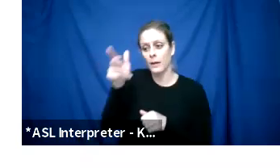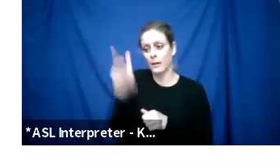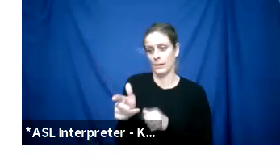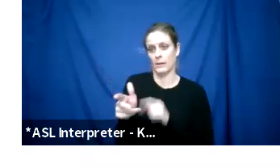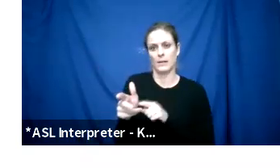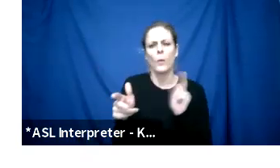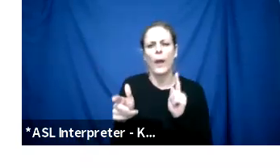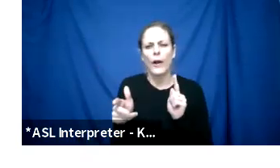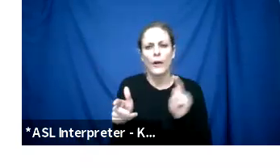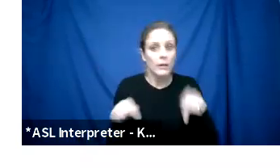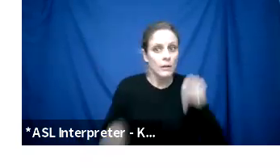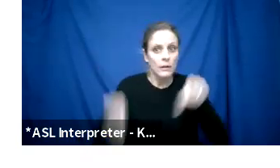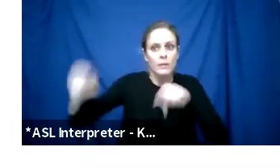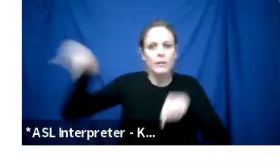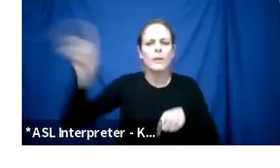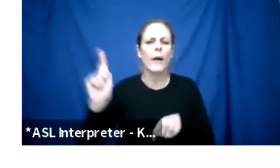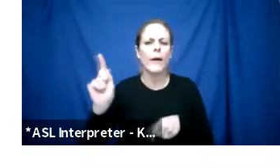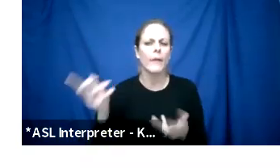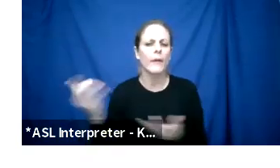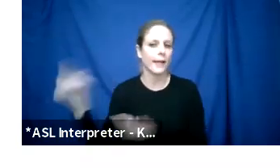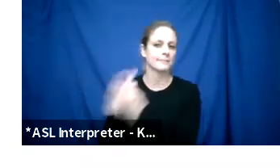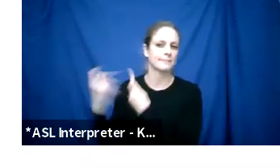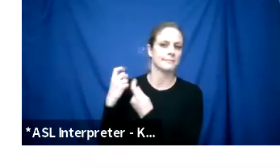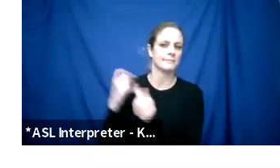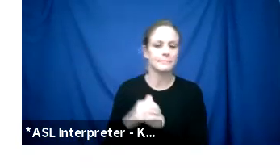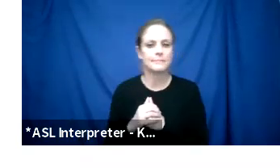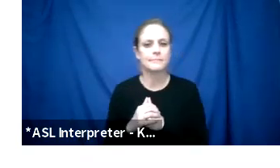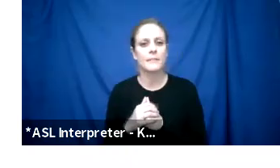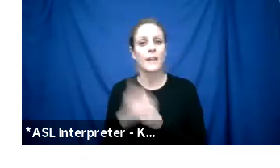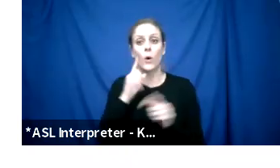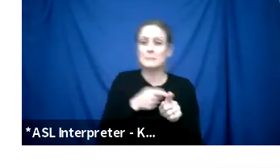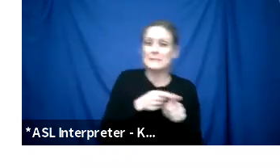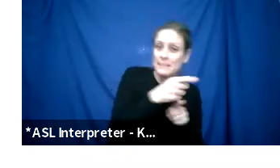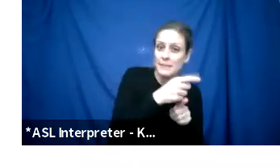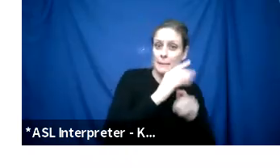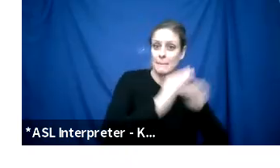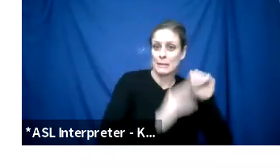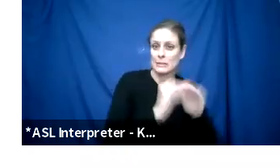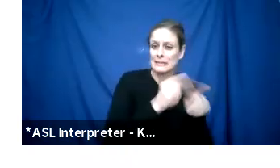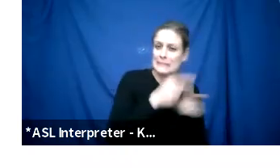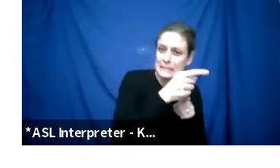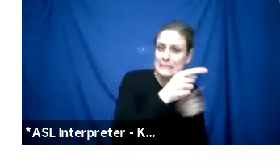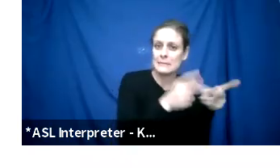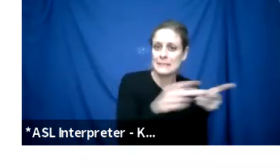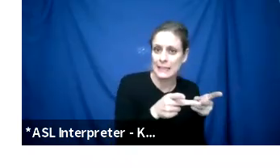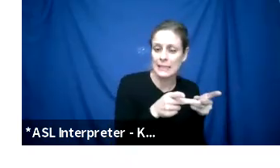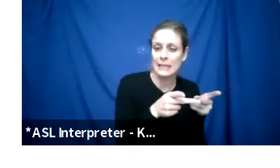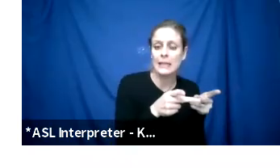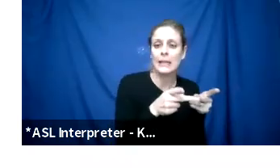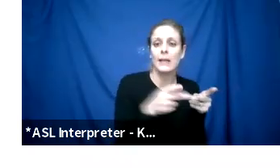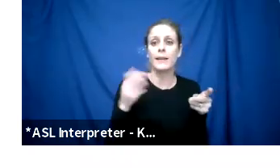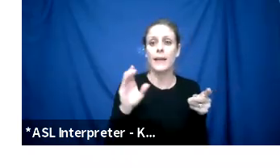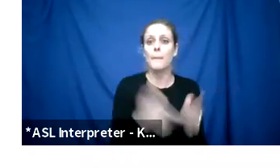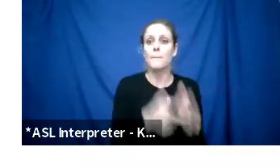ones that serve a specific or particular building or facility are required to be located on the